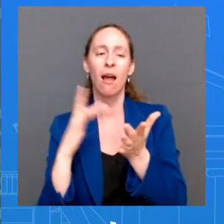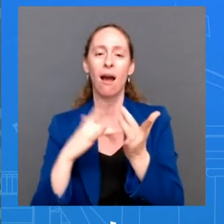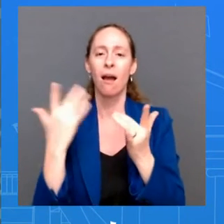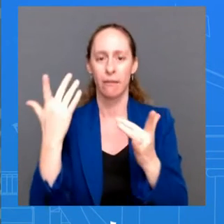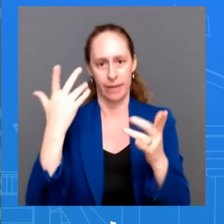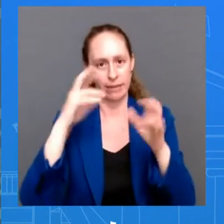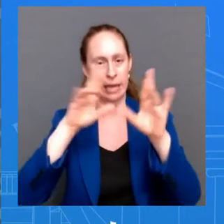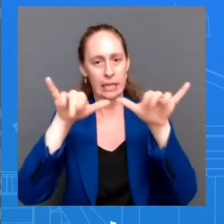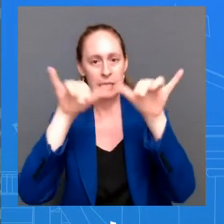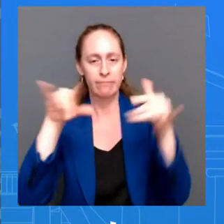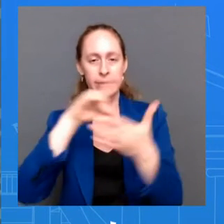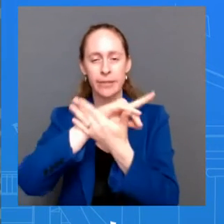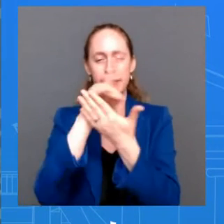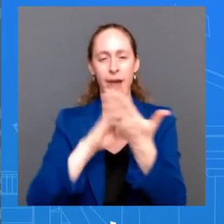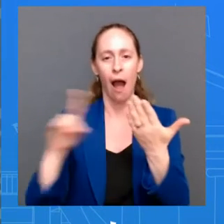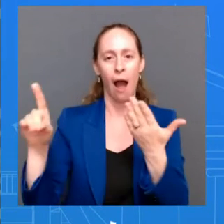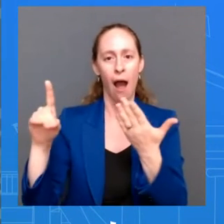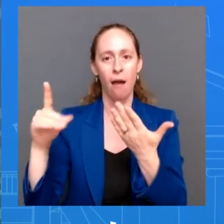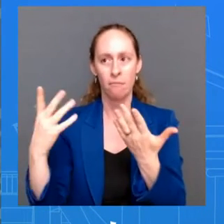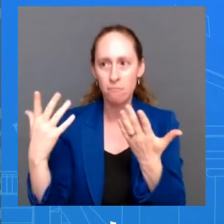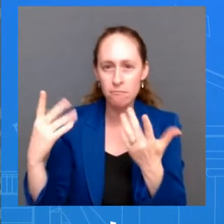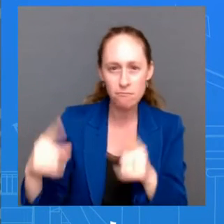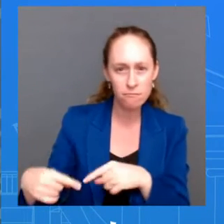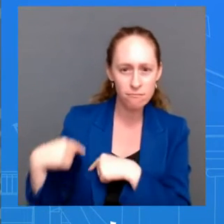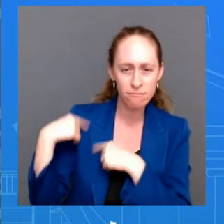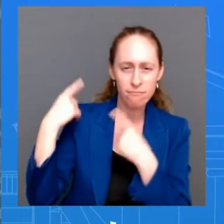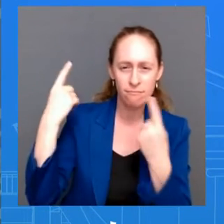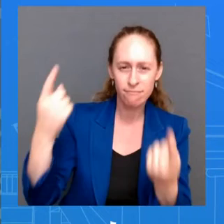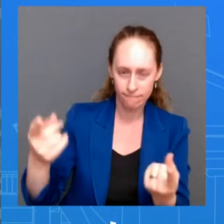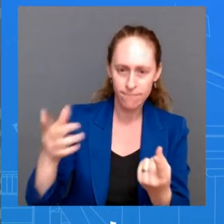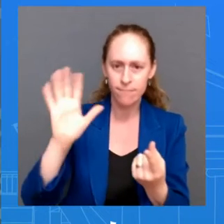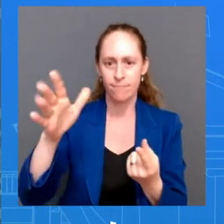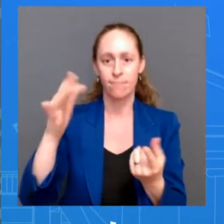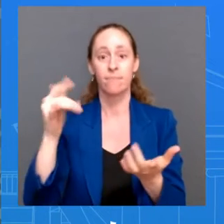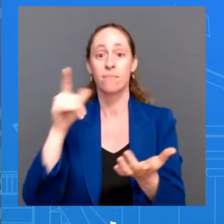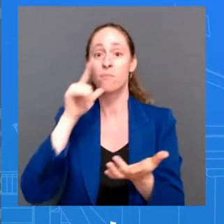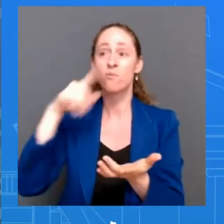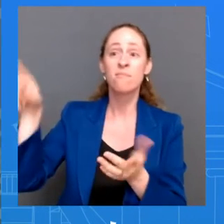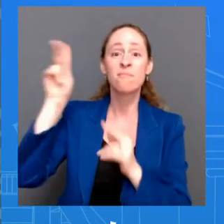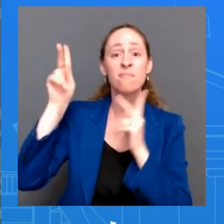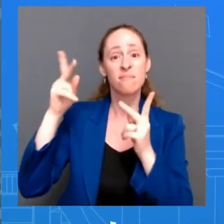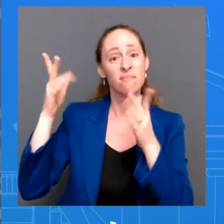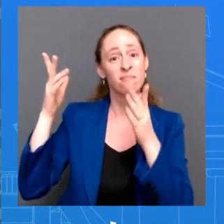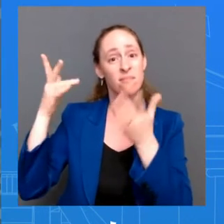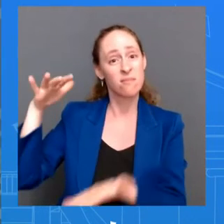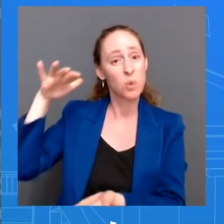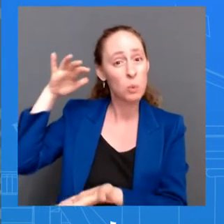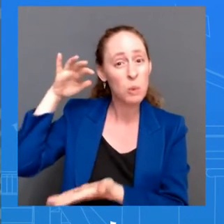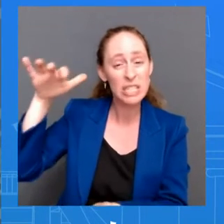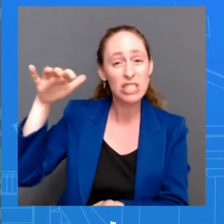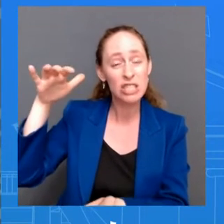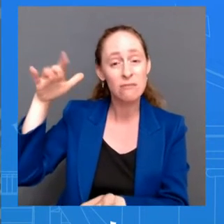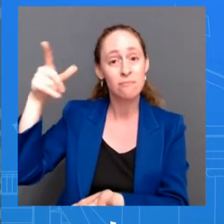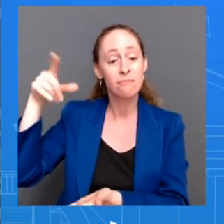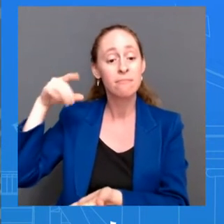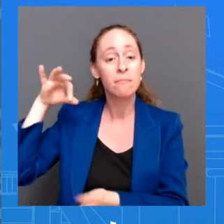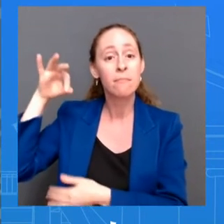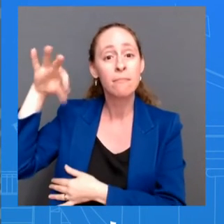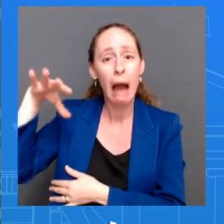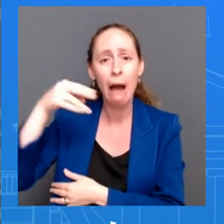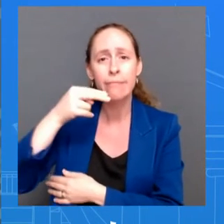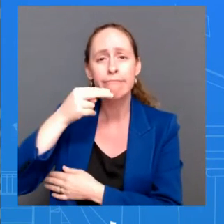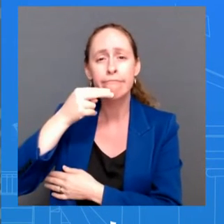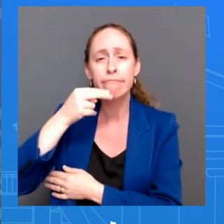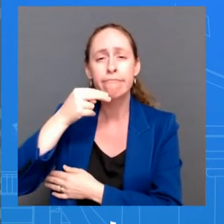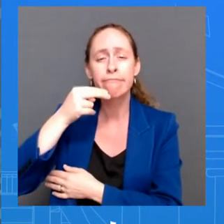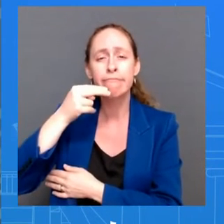in taxes than middle class families will act against inflationary pressures across the board, addressing many costs. The